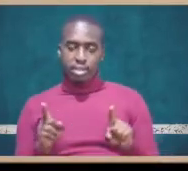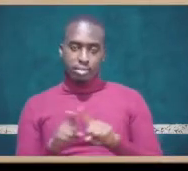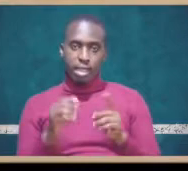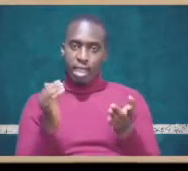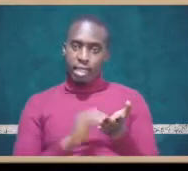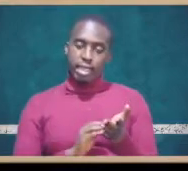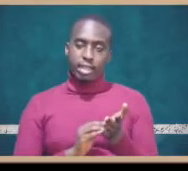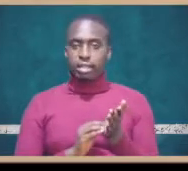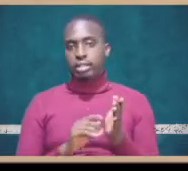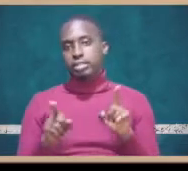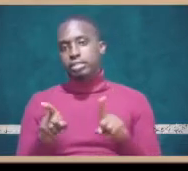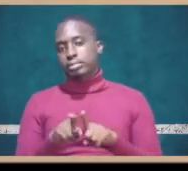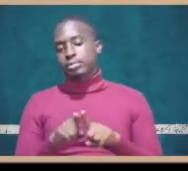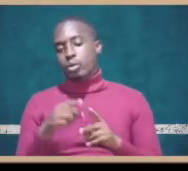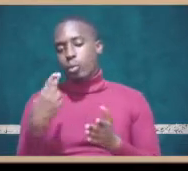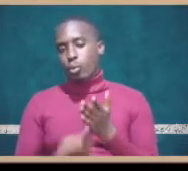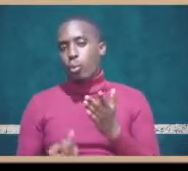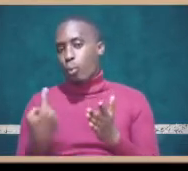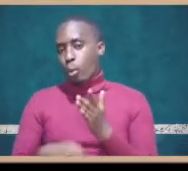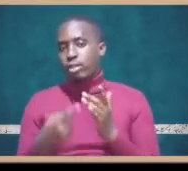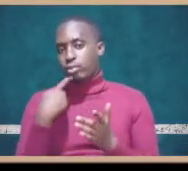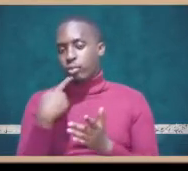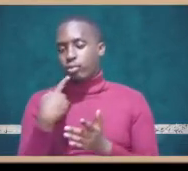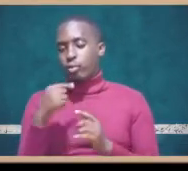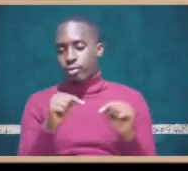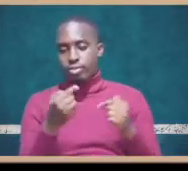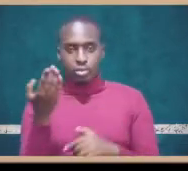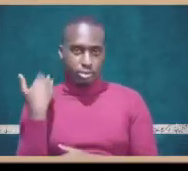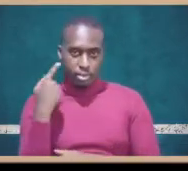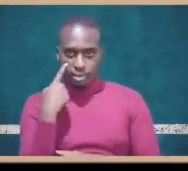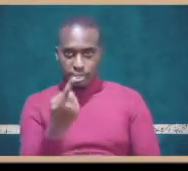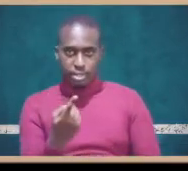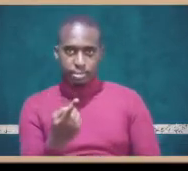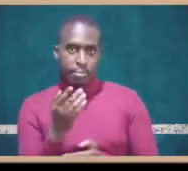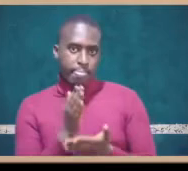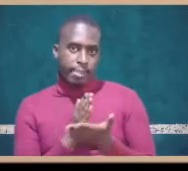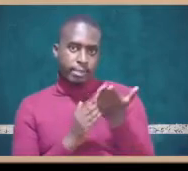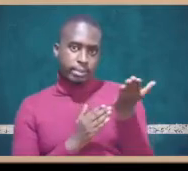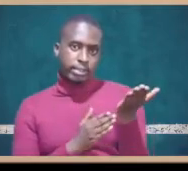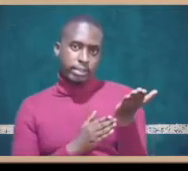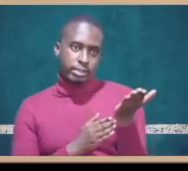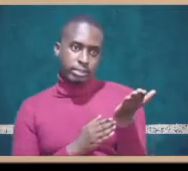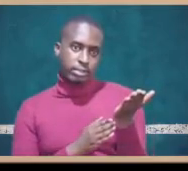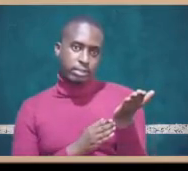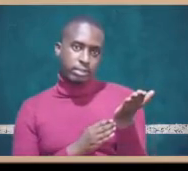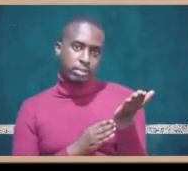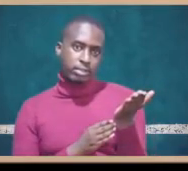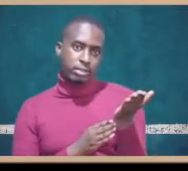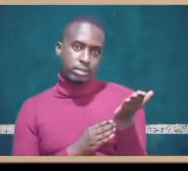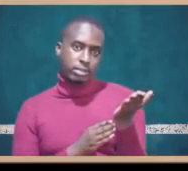to recall on what we have discussed, saying that this is the